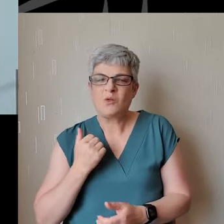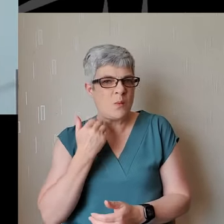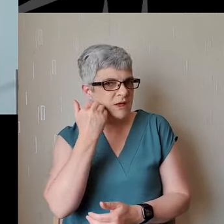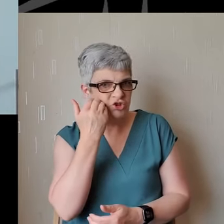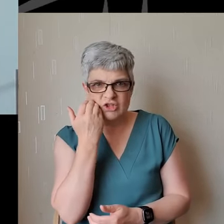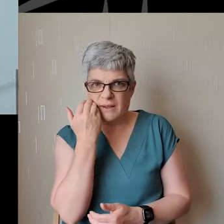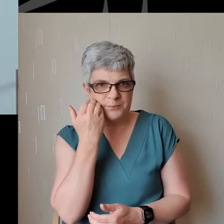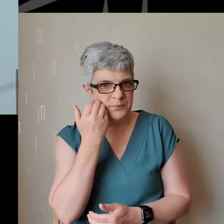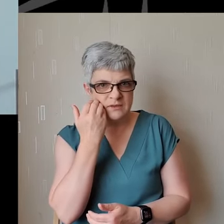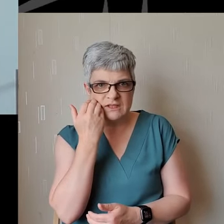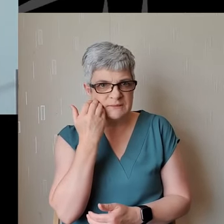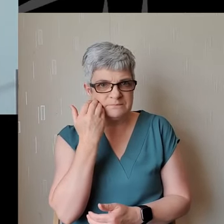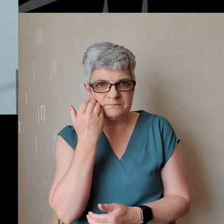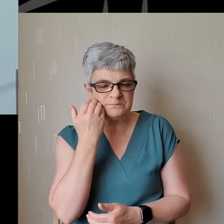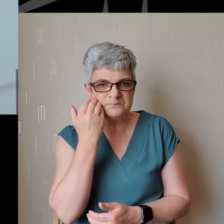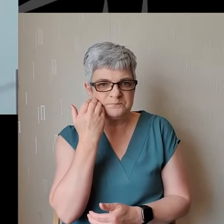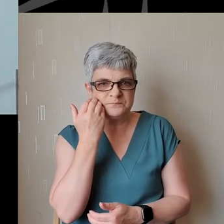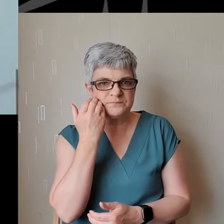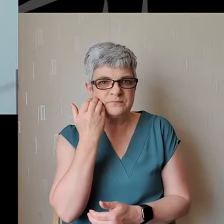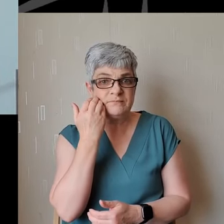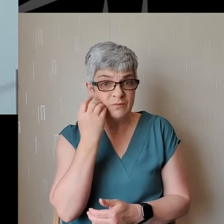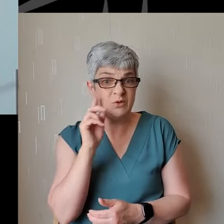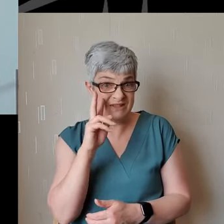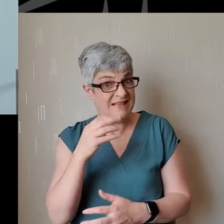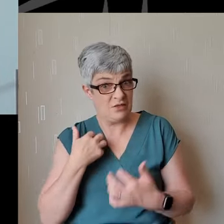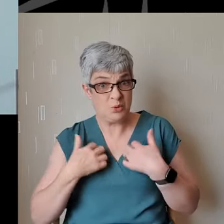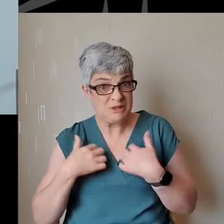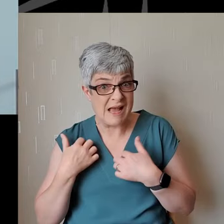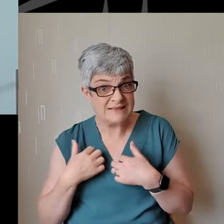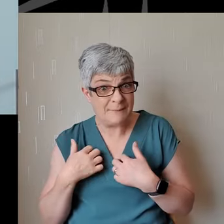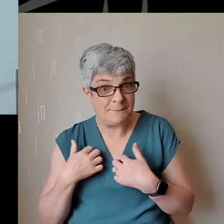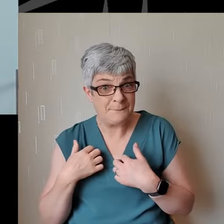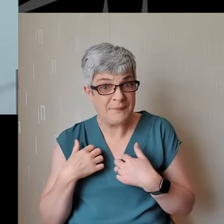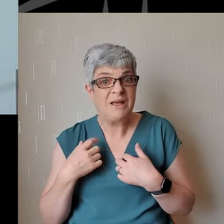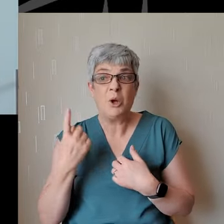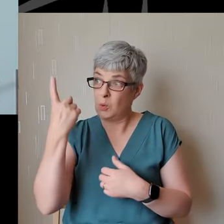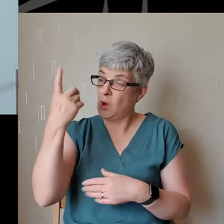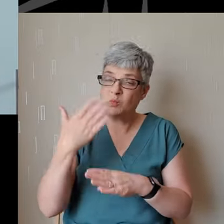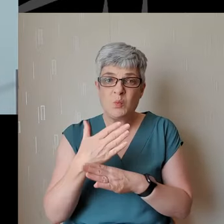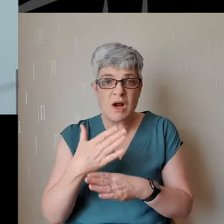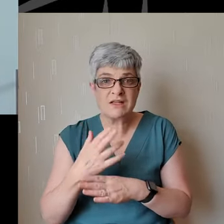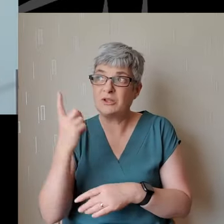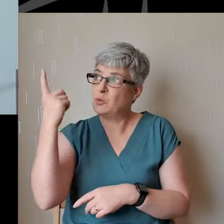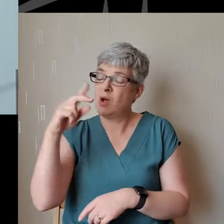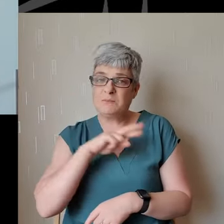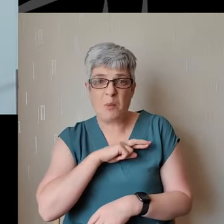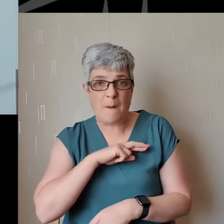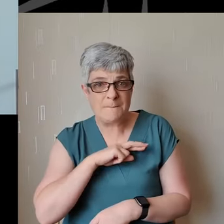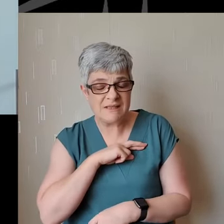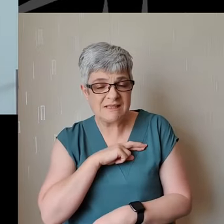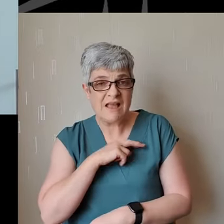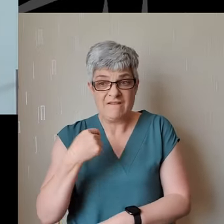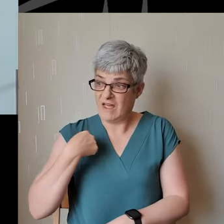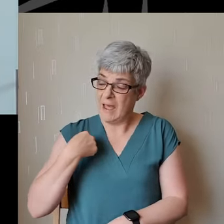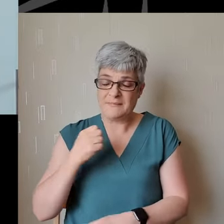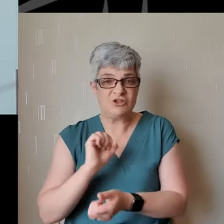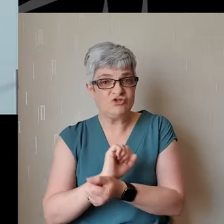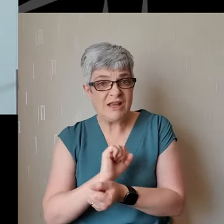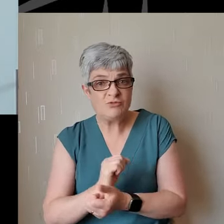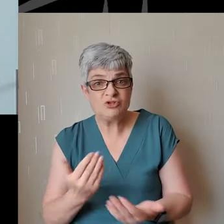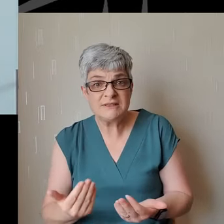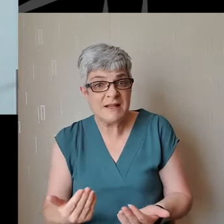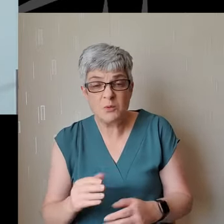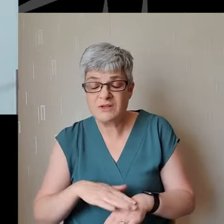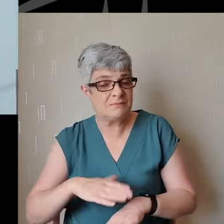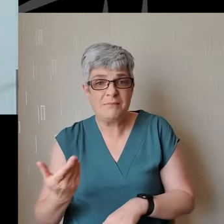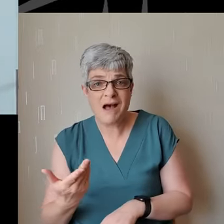ashamed. See his enthusiasm? God's at work, God's purposes, and even if I'm in jail just now, it's going to work